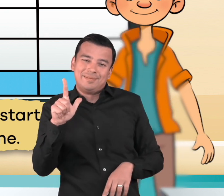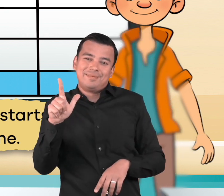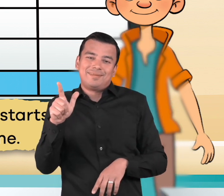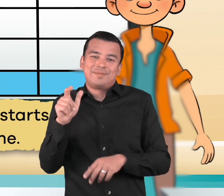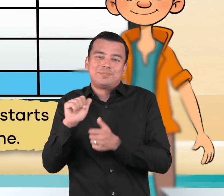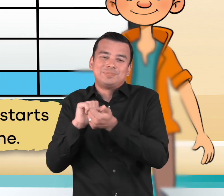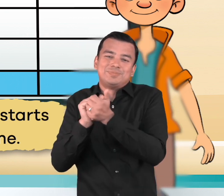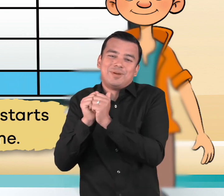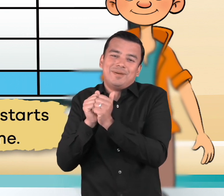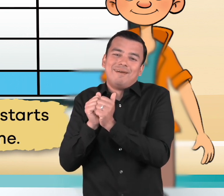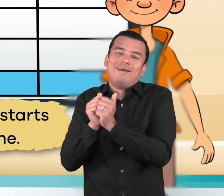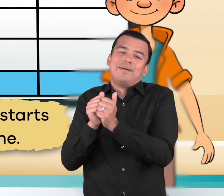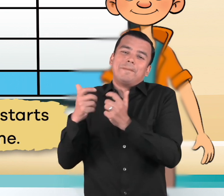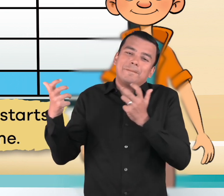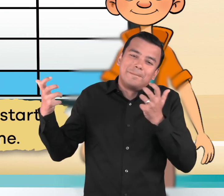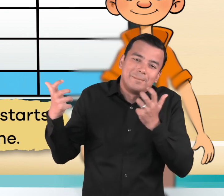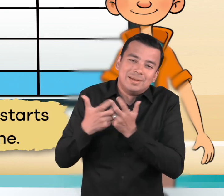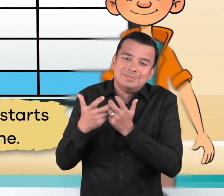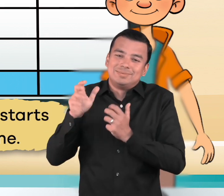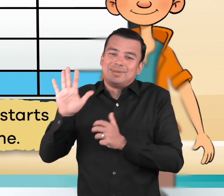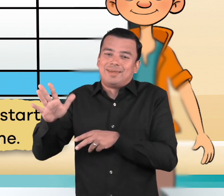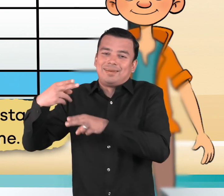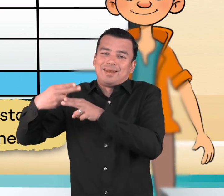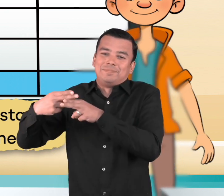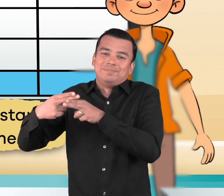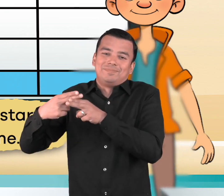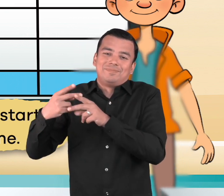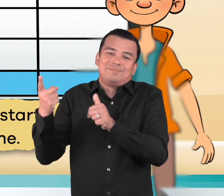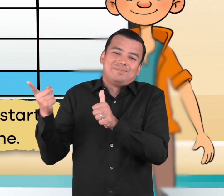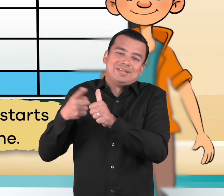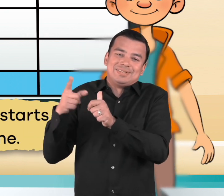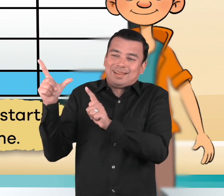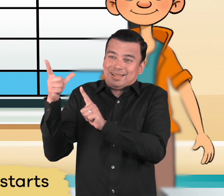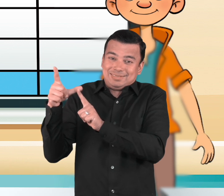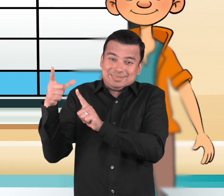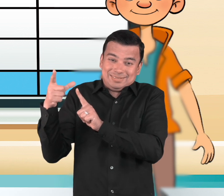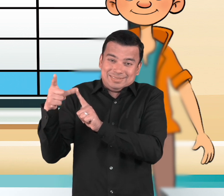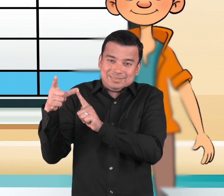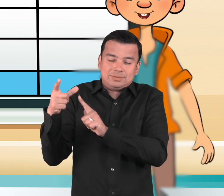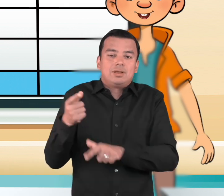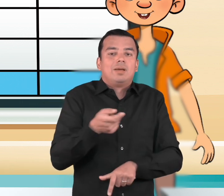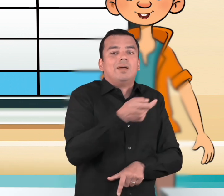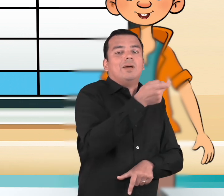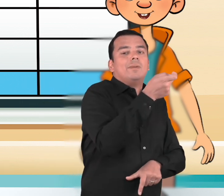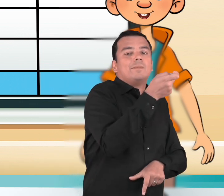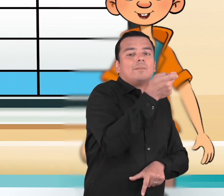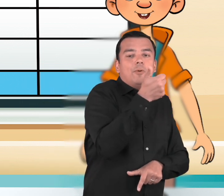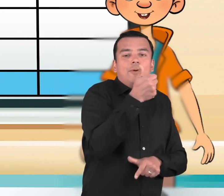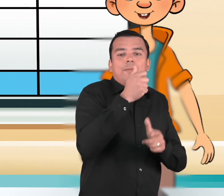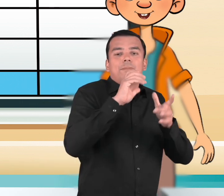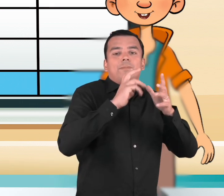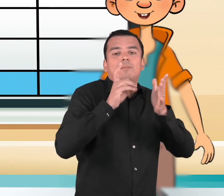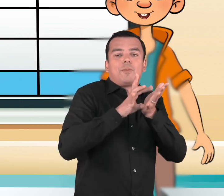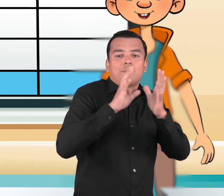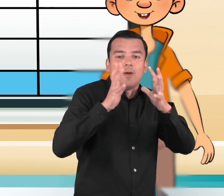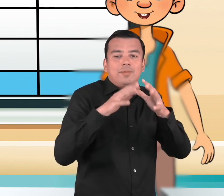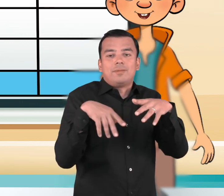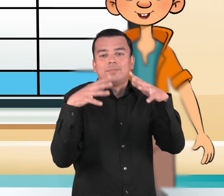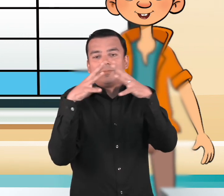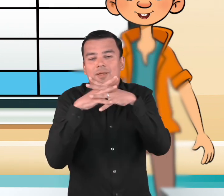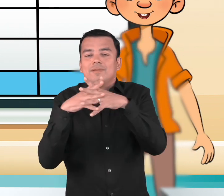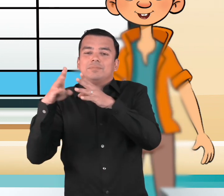Bill plays a sport that starts with the first letter of his first name, which eliminates kickball,